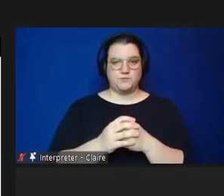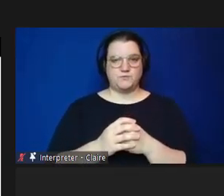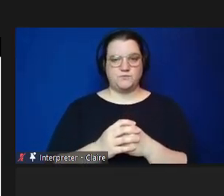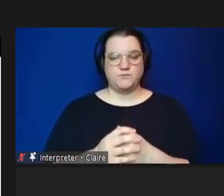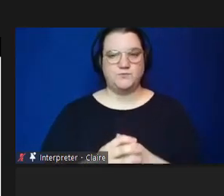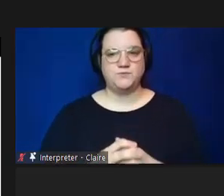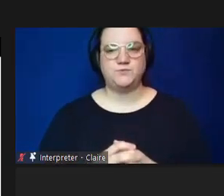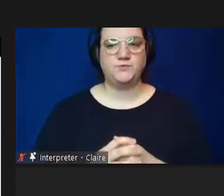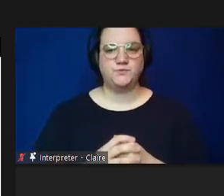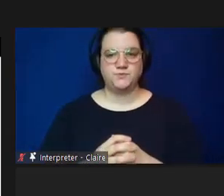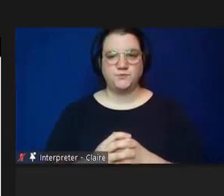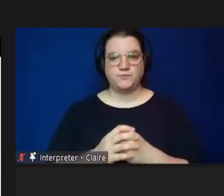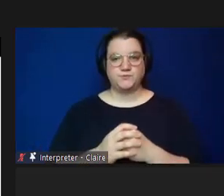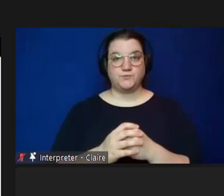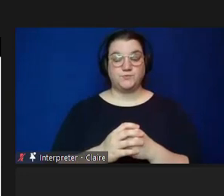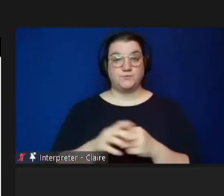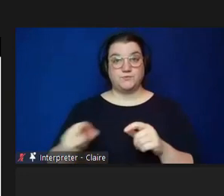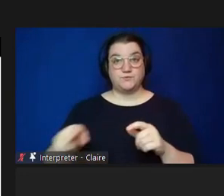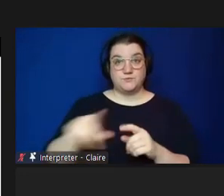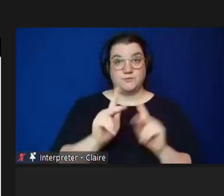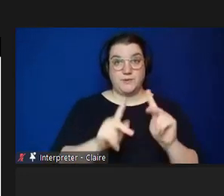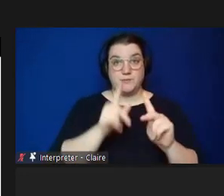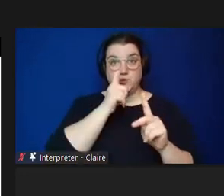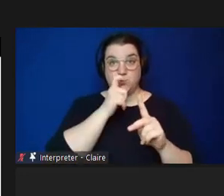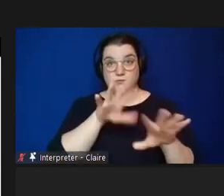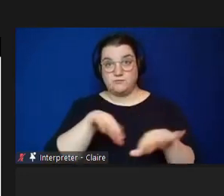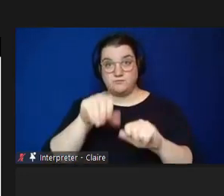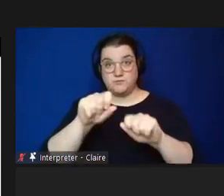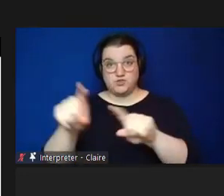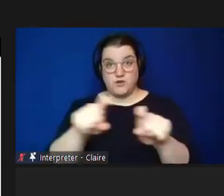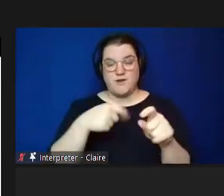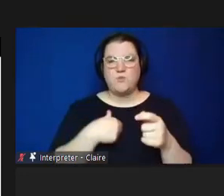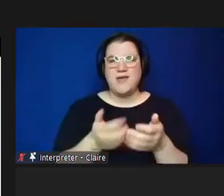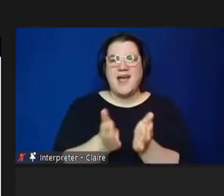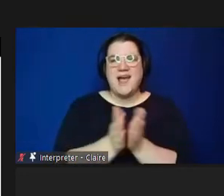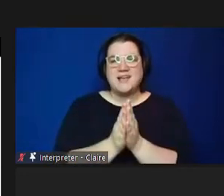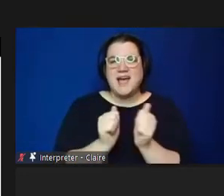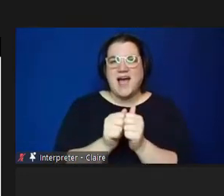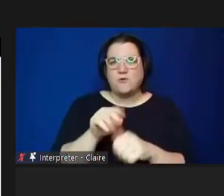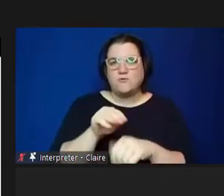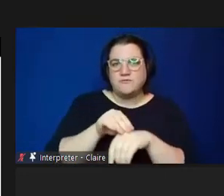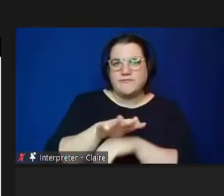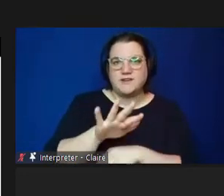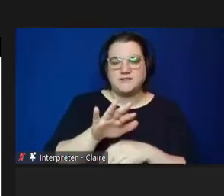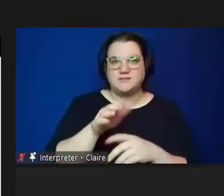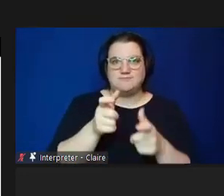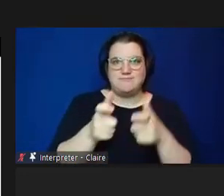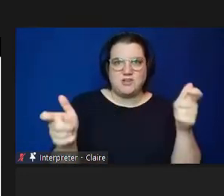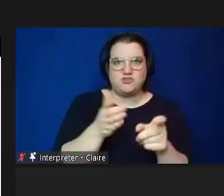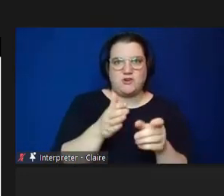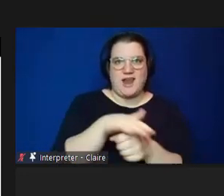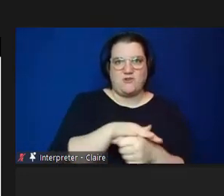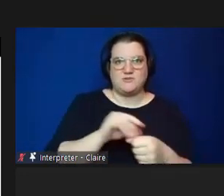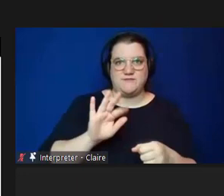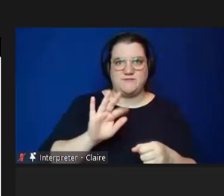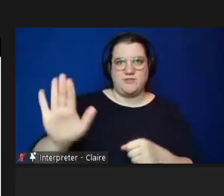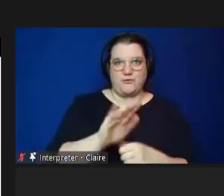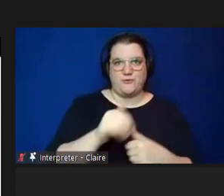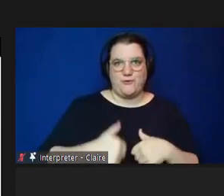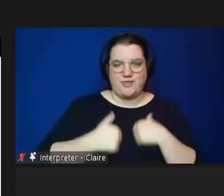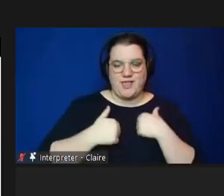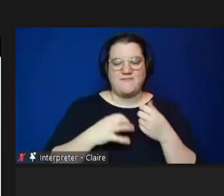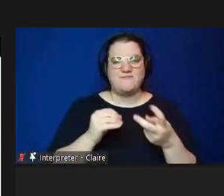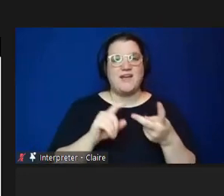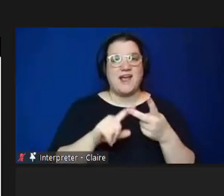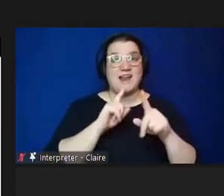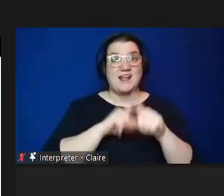we asked respondents to look at how they were being affected in major areas of their life. And we also asked them to answer open-ended